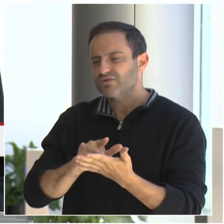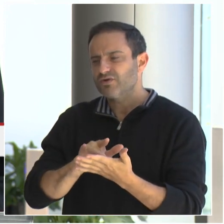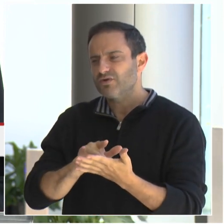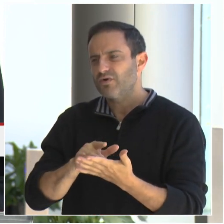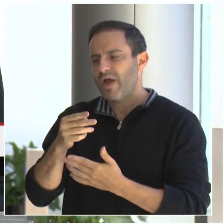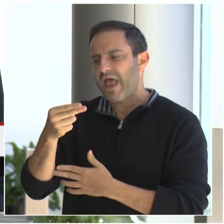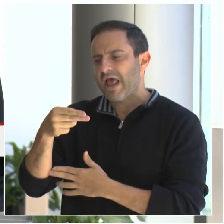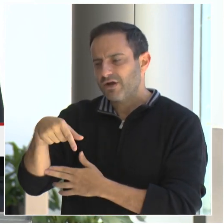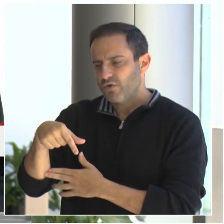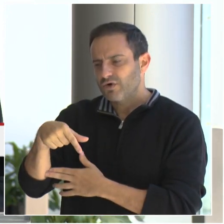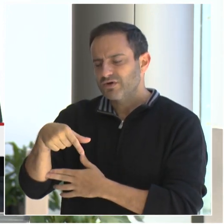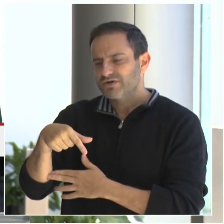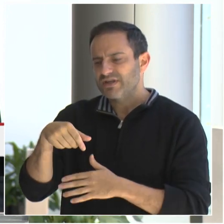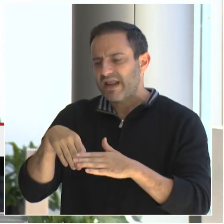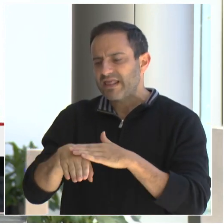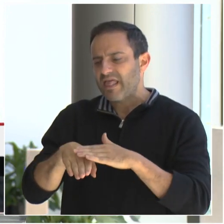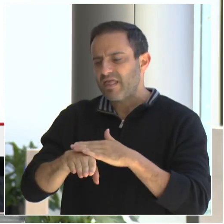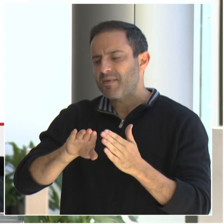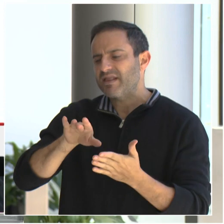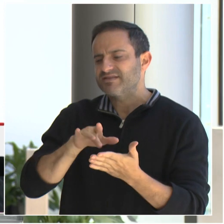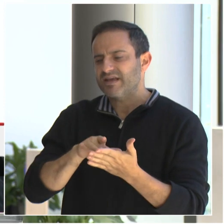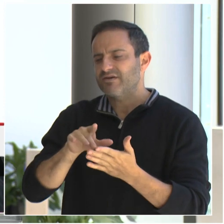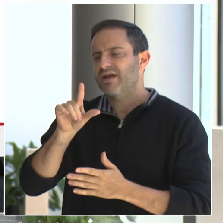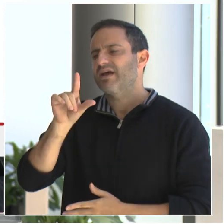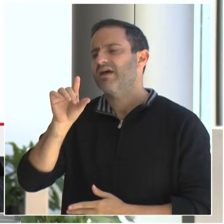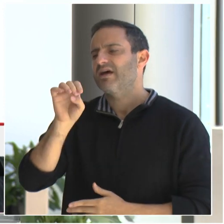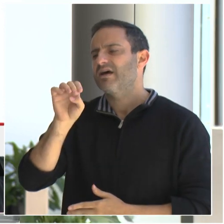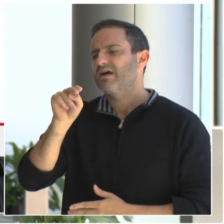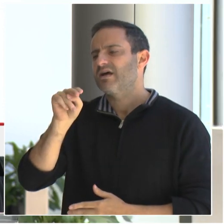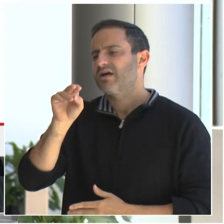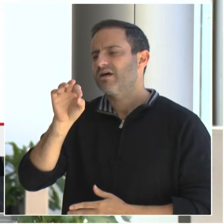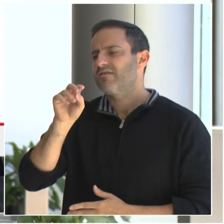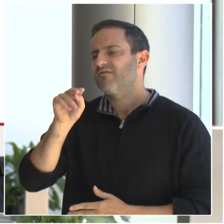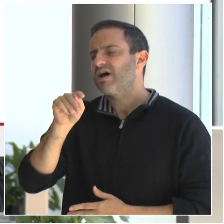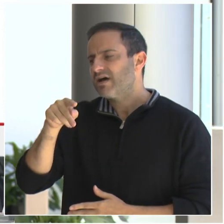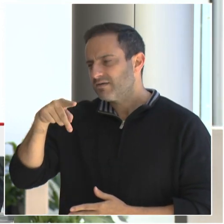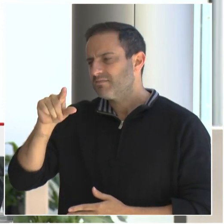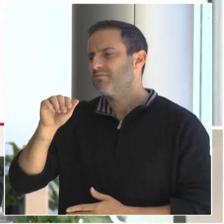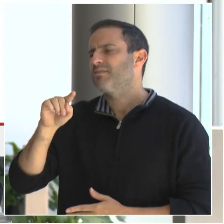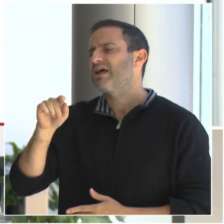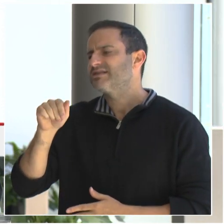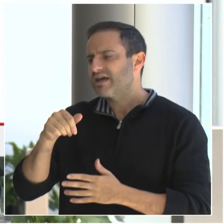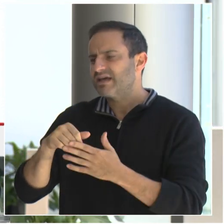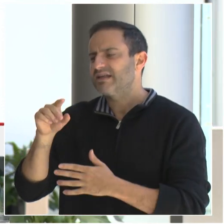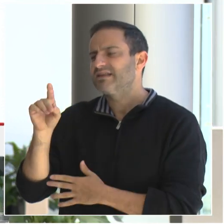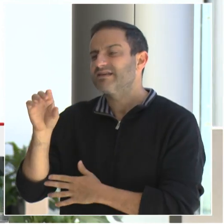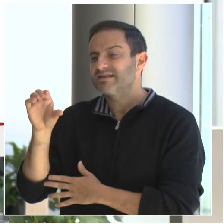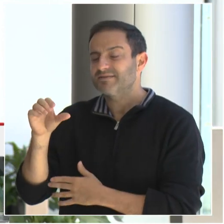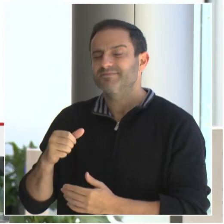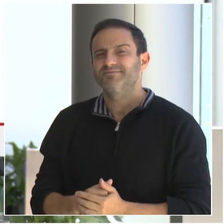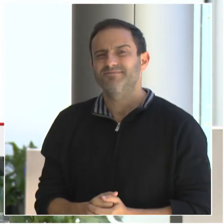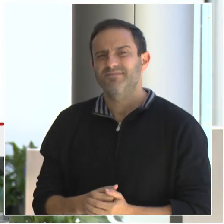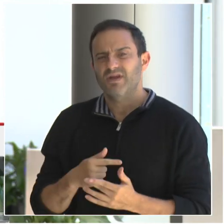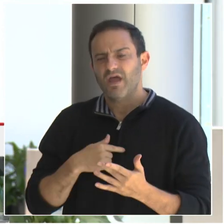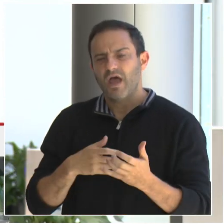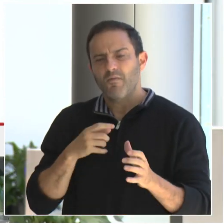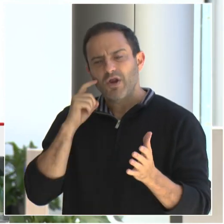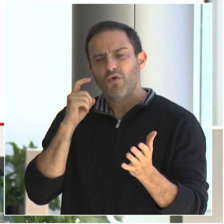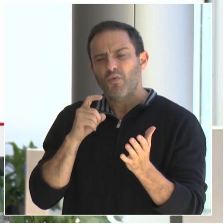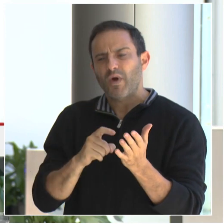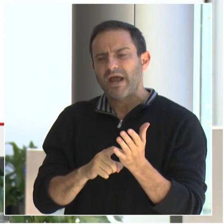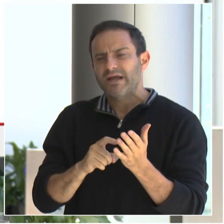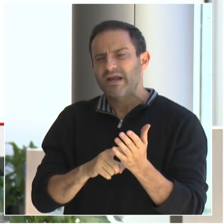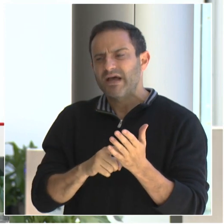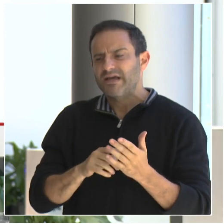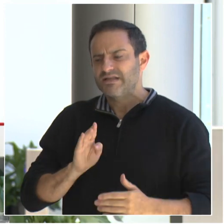Transit Accessibility Center here at LaFont Plaza in the District of Columbia. Before I begin, I'd like to recognize my fellow board members